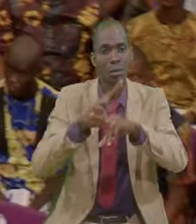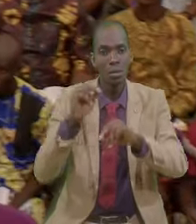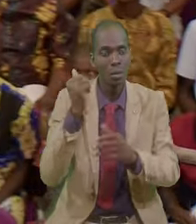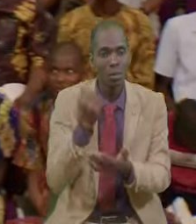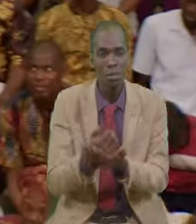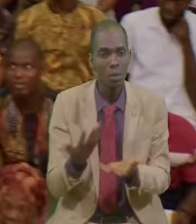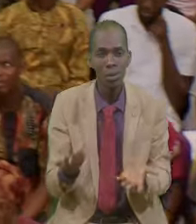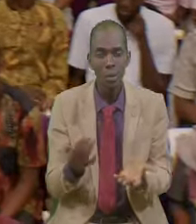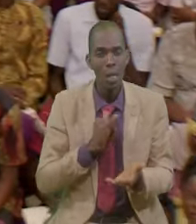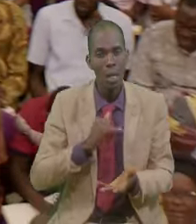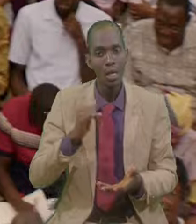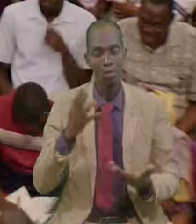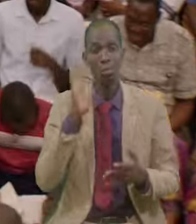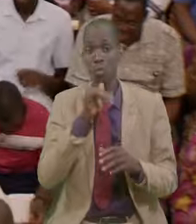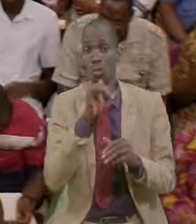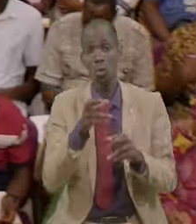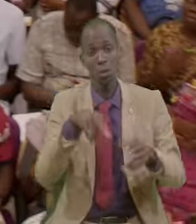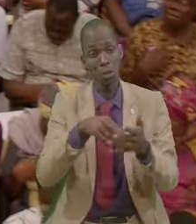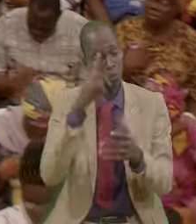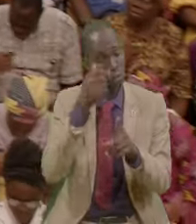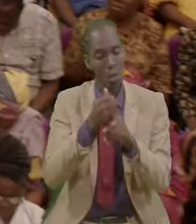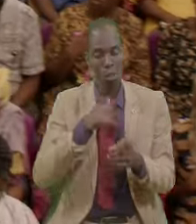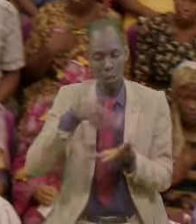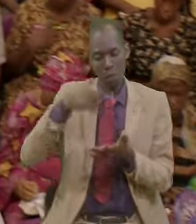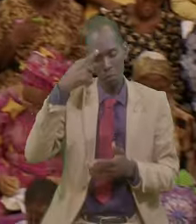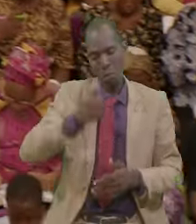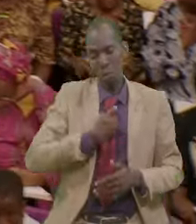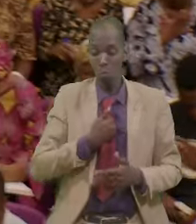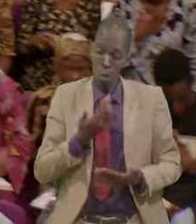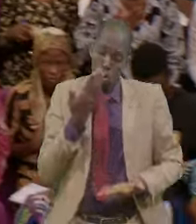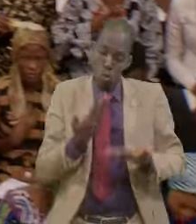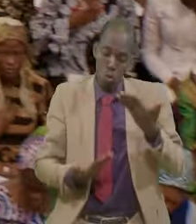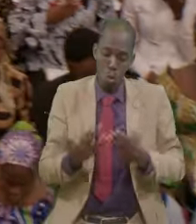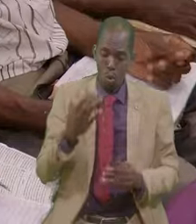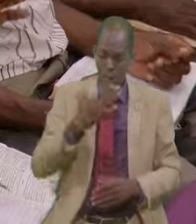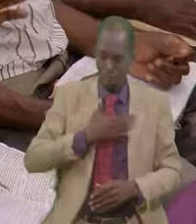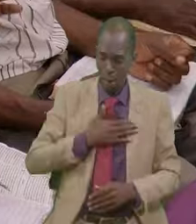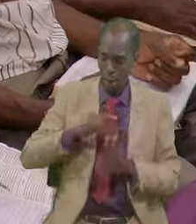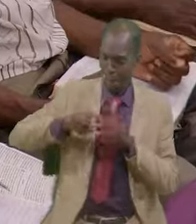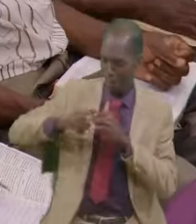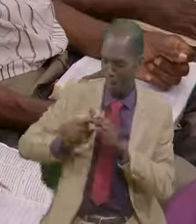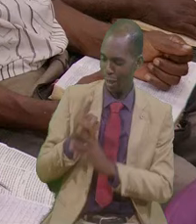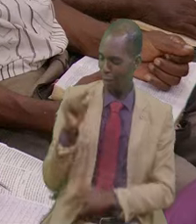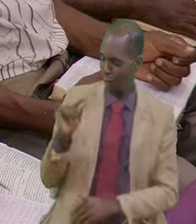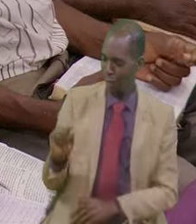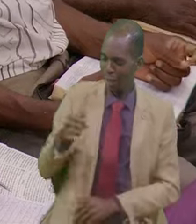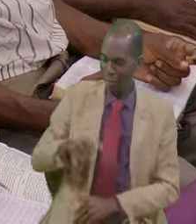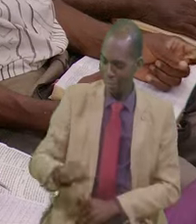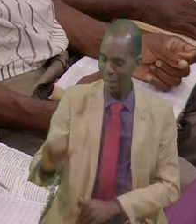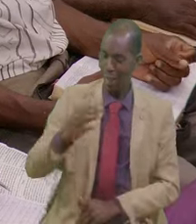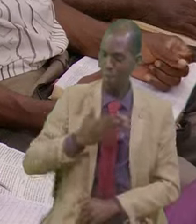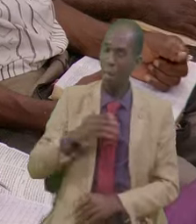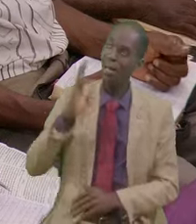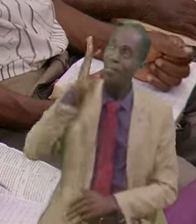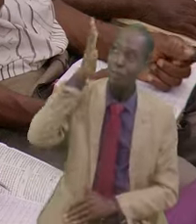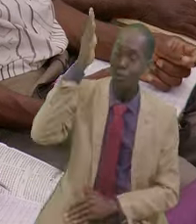I must make this one personal to myself. Though my beginning was small, yet my latter